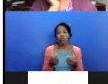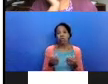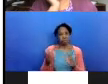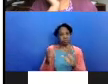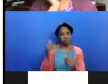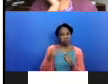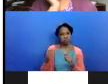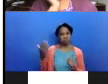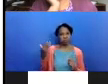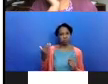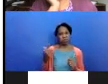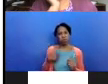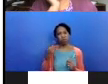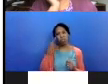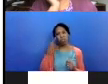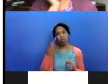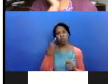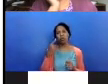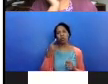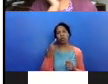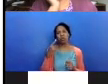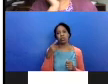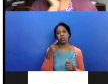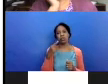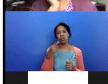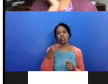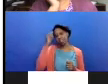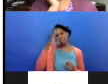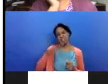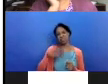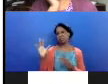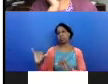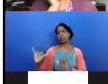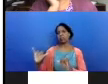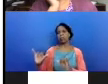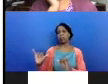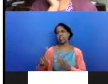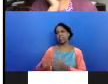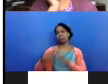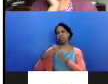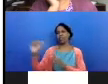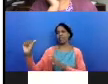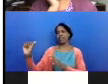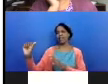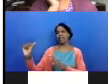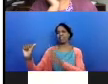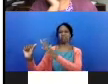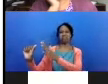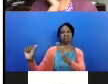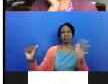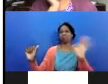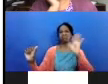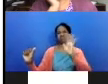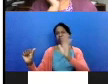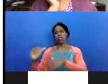A. But this idea that they were all the same kind of lent itself to a treatment that was a one size fits all treatment. You put everybody in a